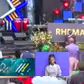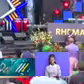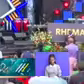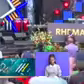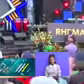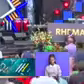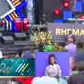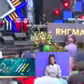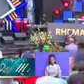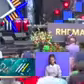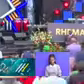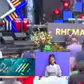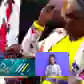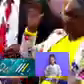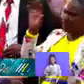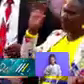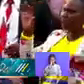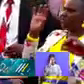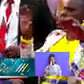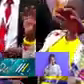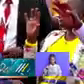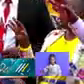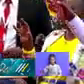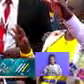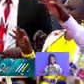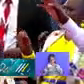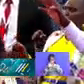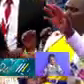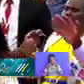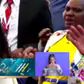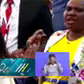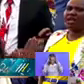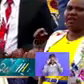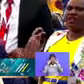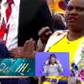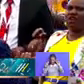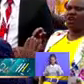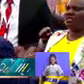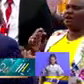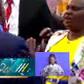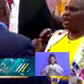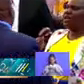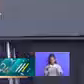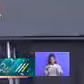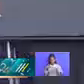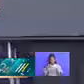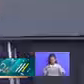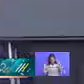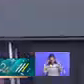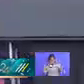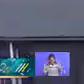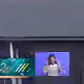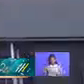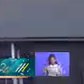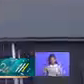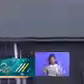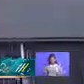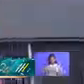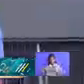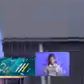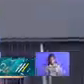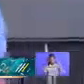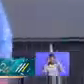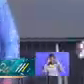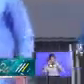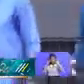pray lift up your voice we are breaking evil ARS we are breaking evil ARS we are breaking